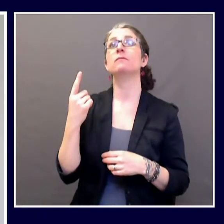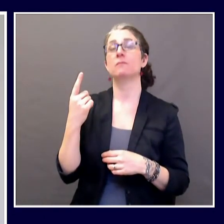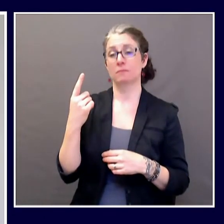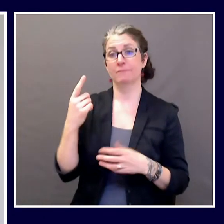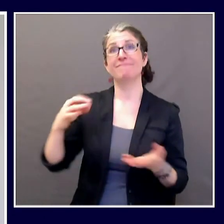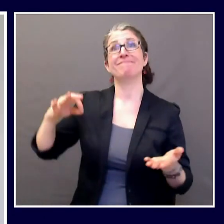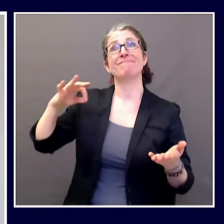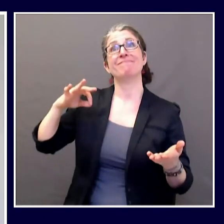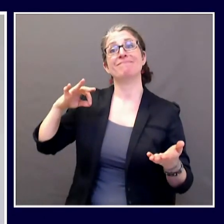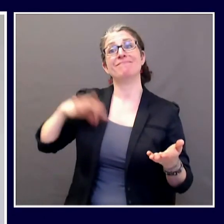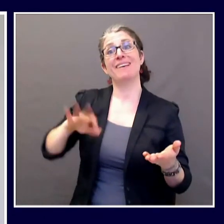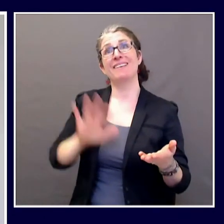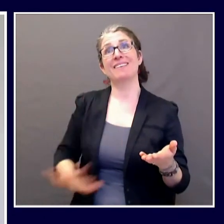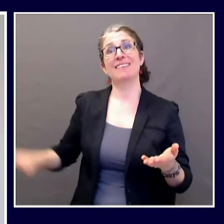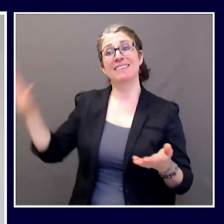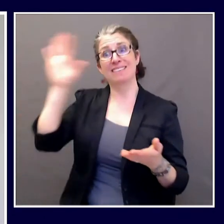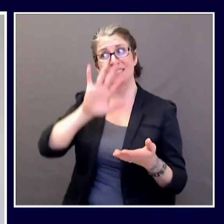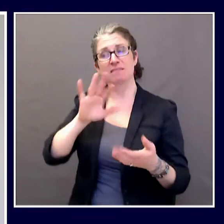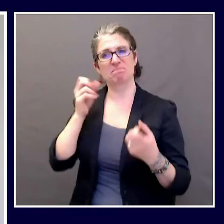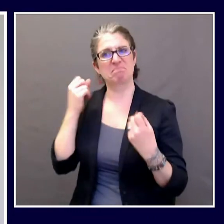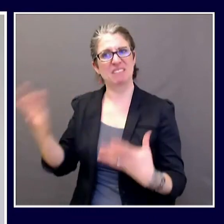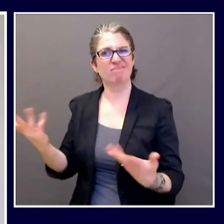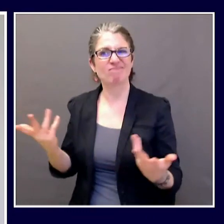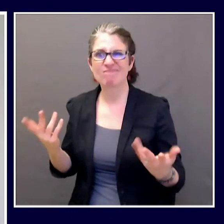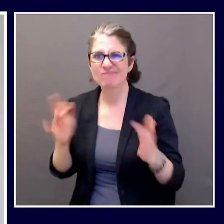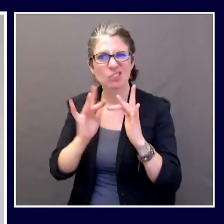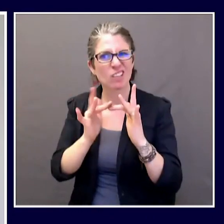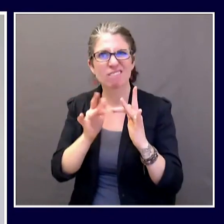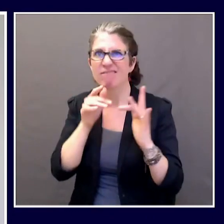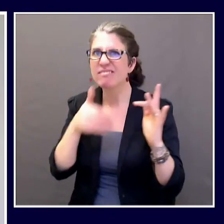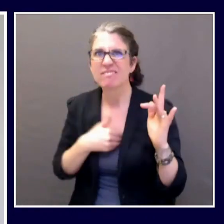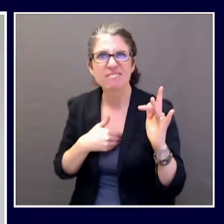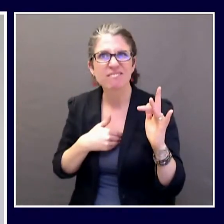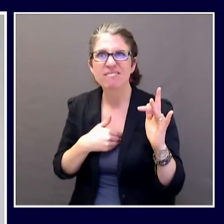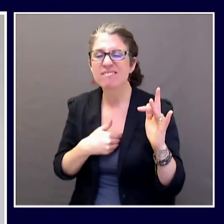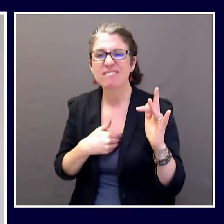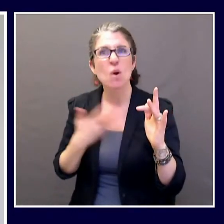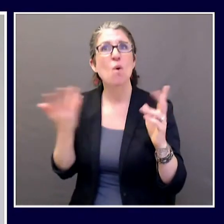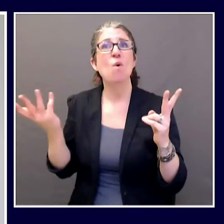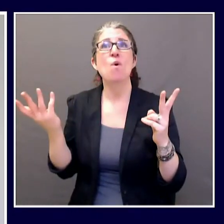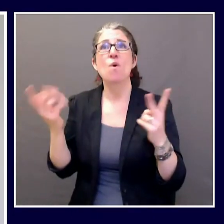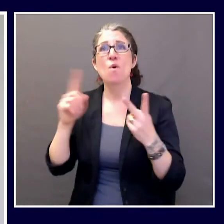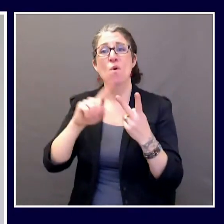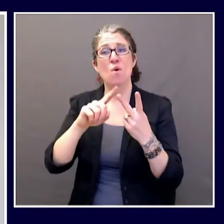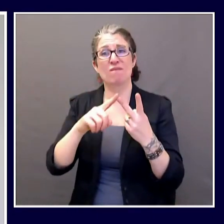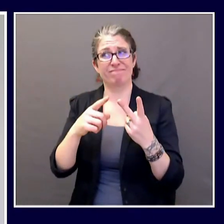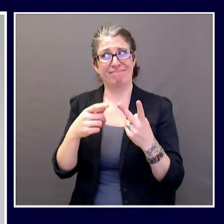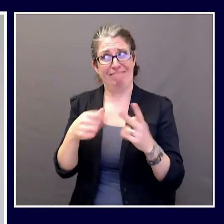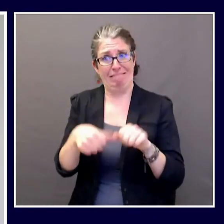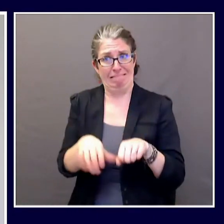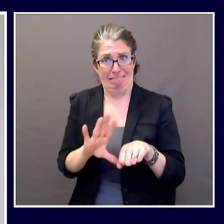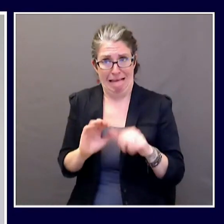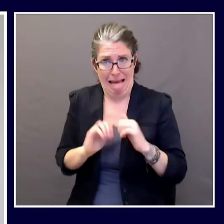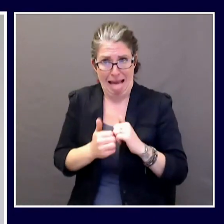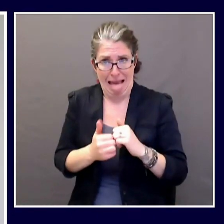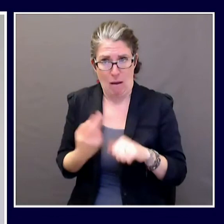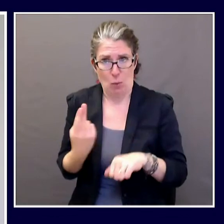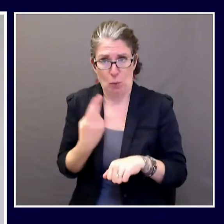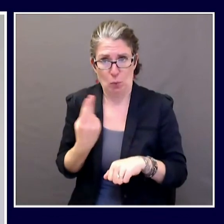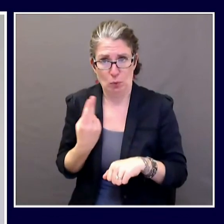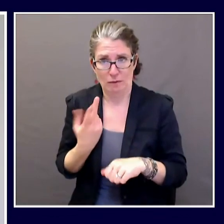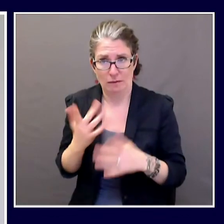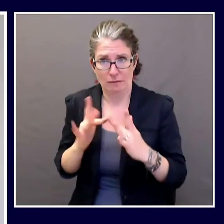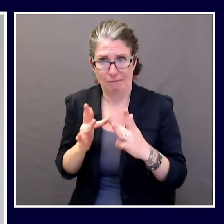unavailable or technically a challenge. That may be older Mainers, it may be those who live in rural areas. We're working on solutions,